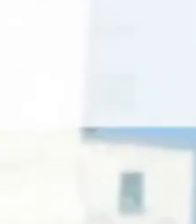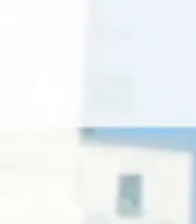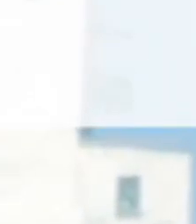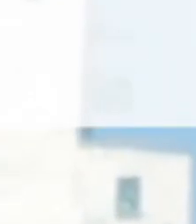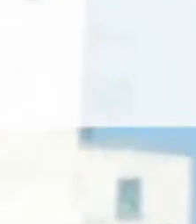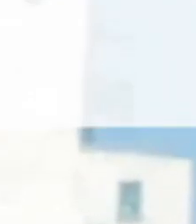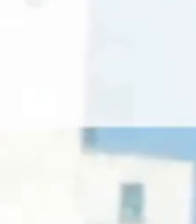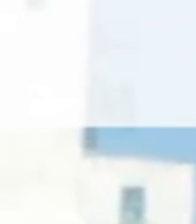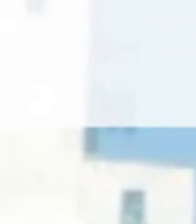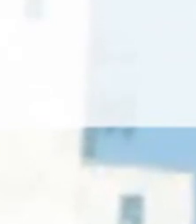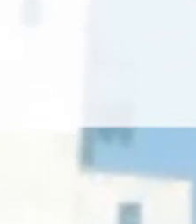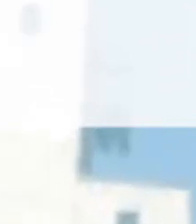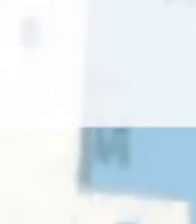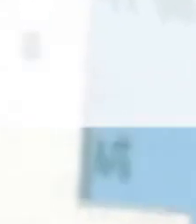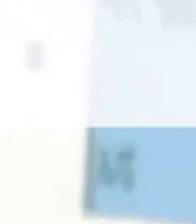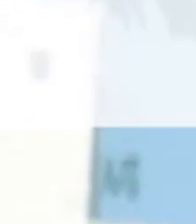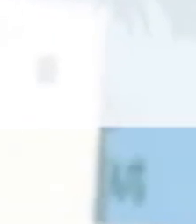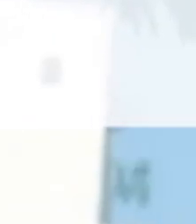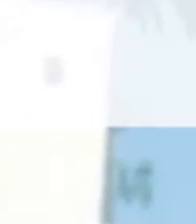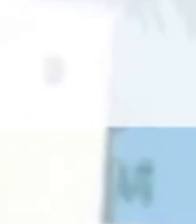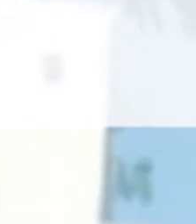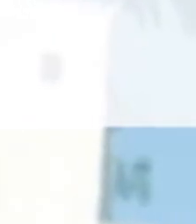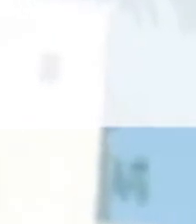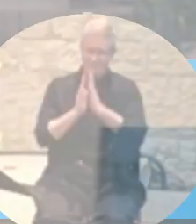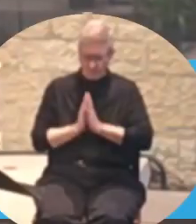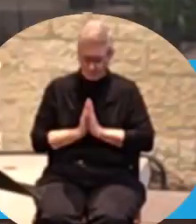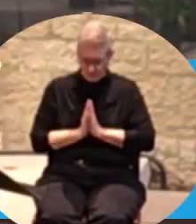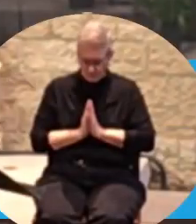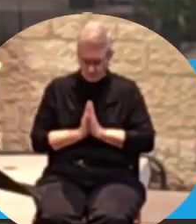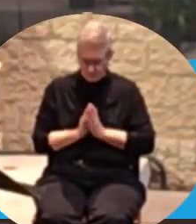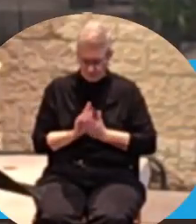Thank you, Spirit. Amen.